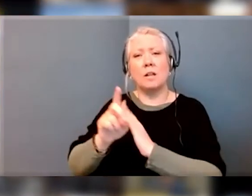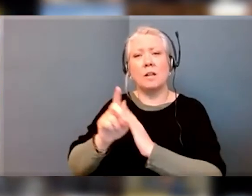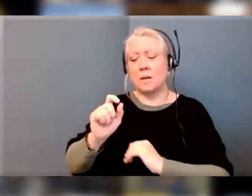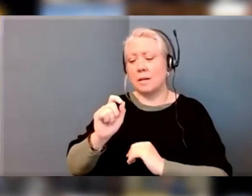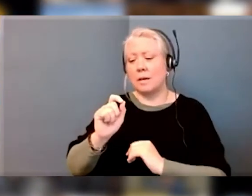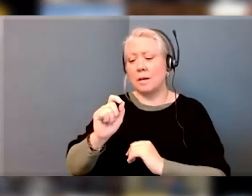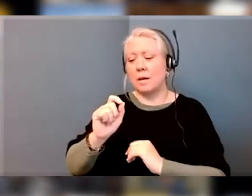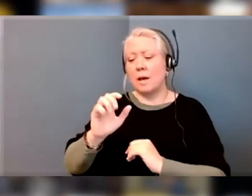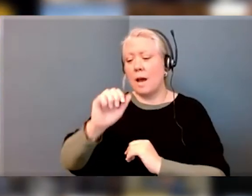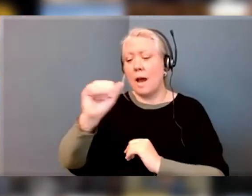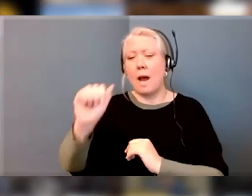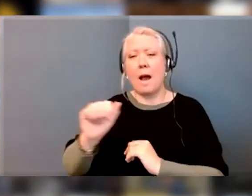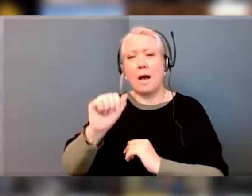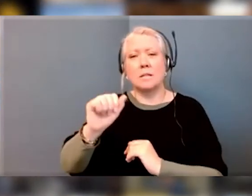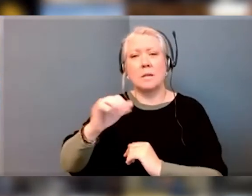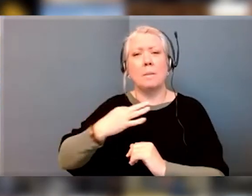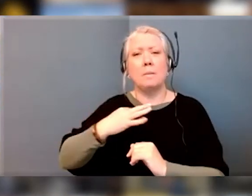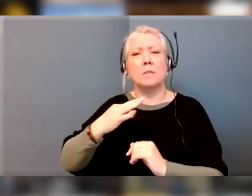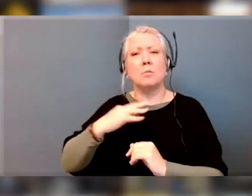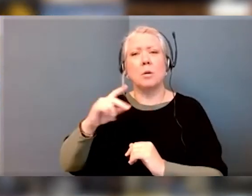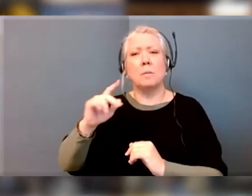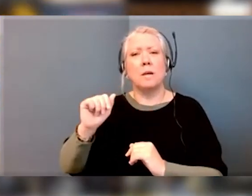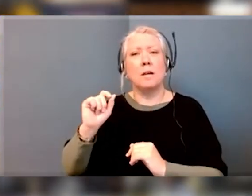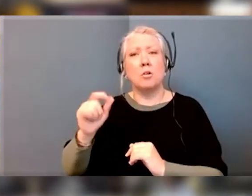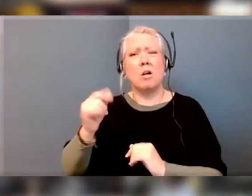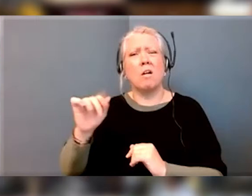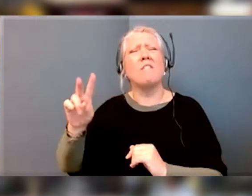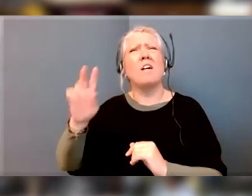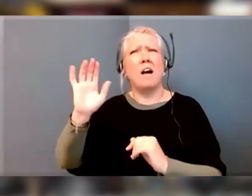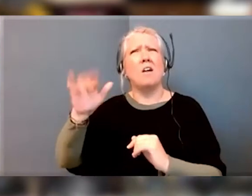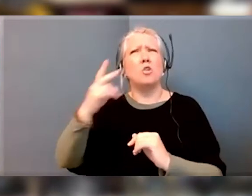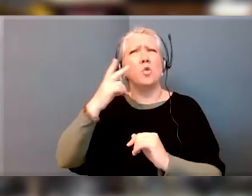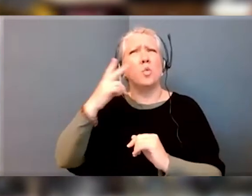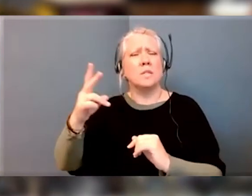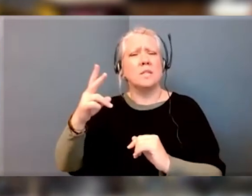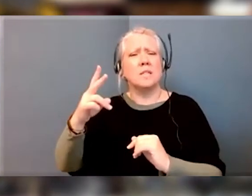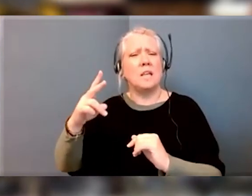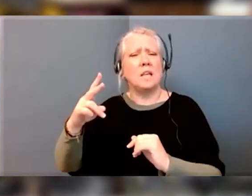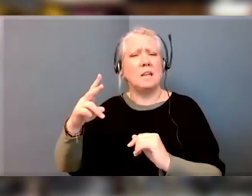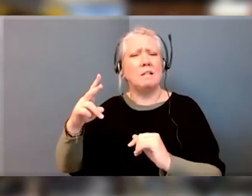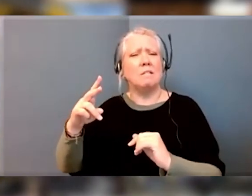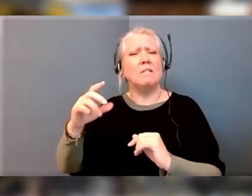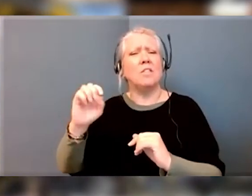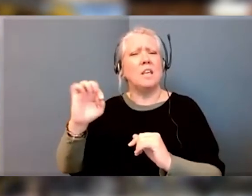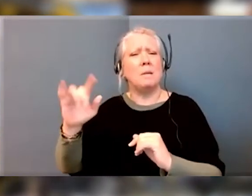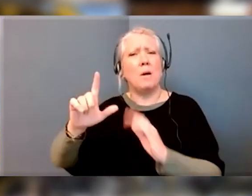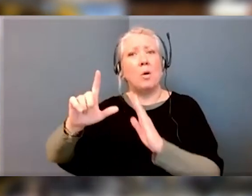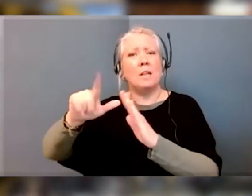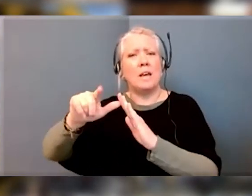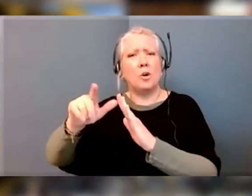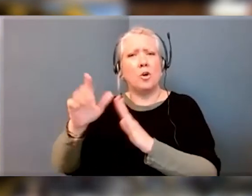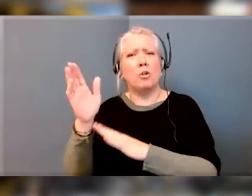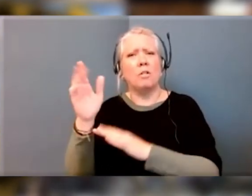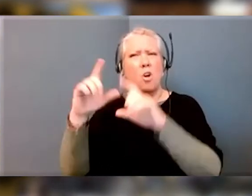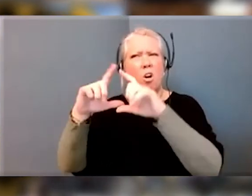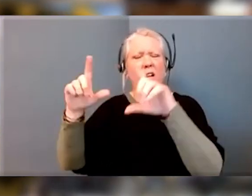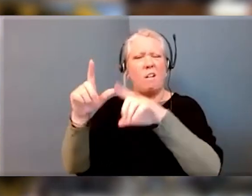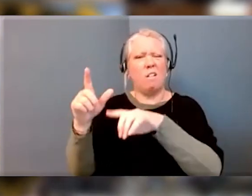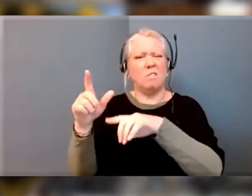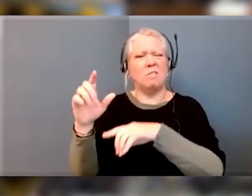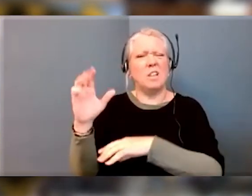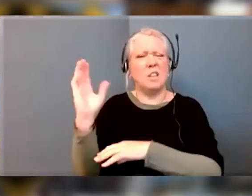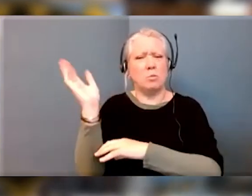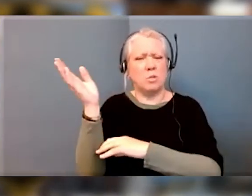community.development@pittsburghpa.gov, and you'll see the email later in the presentation to request that paper form. Important date